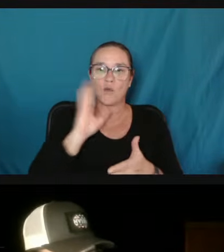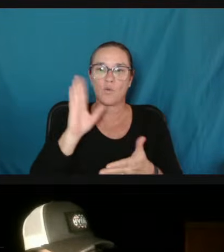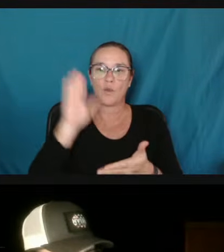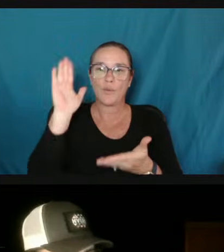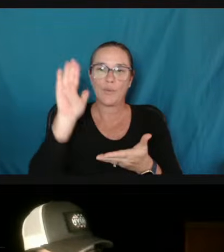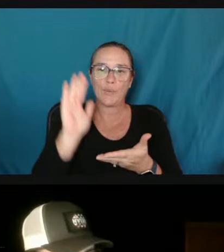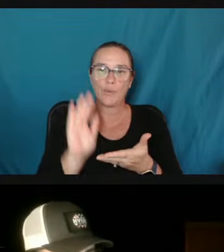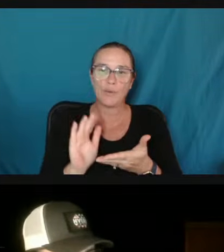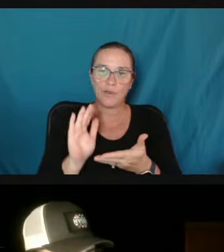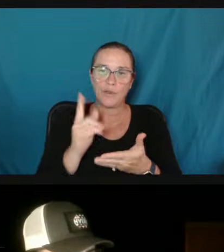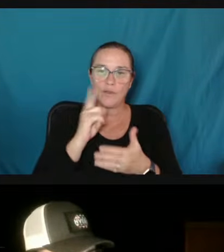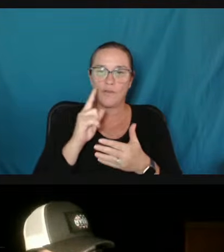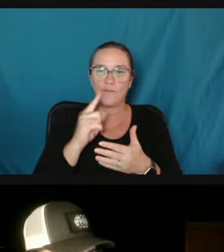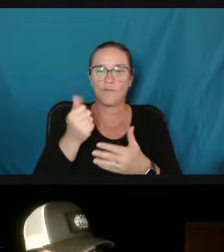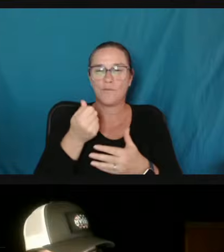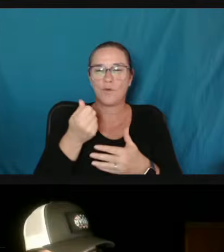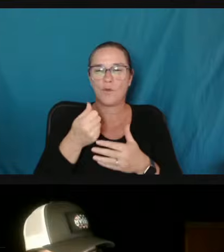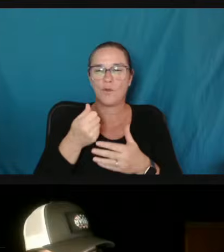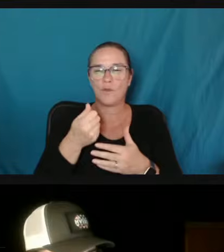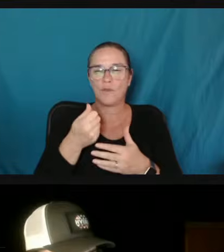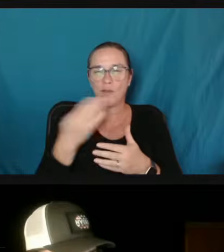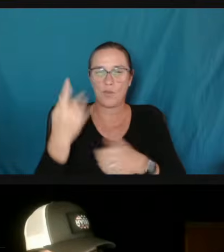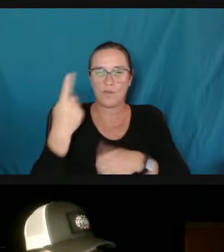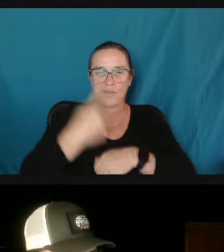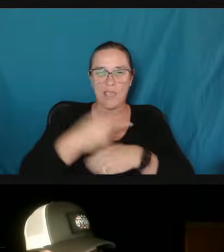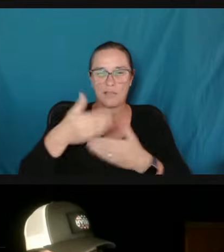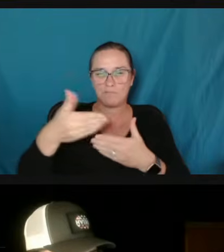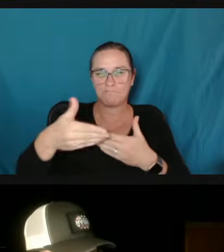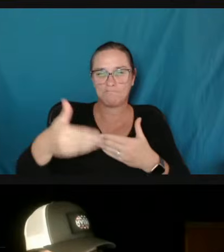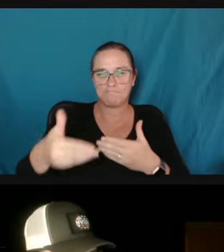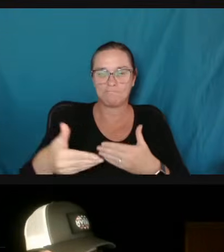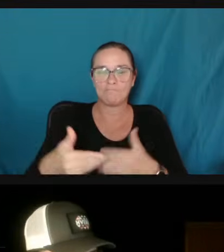next couple of days. But even still,